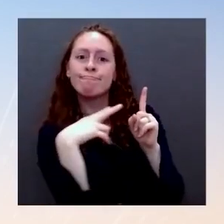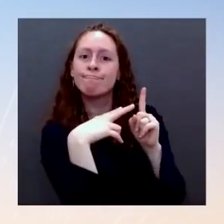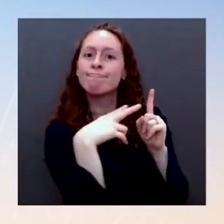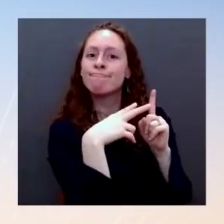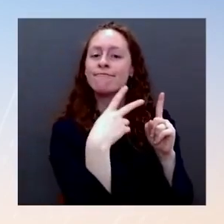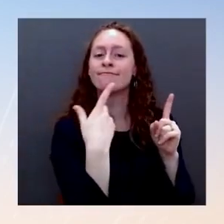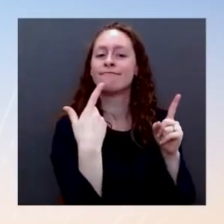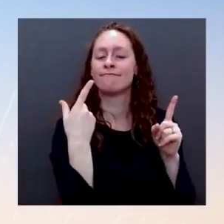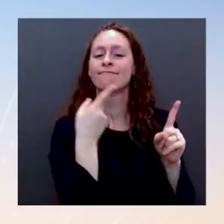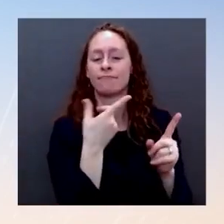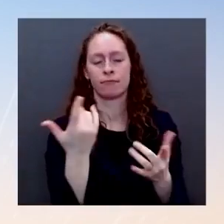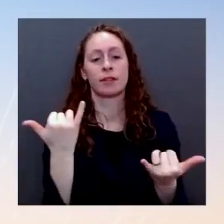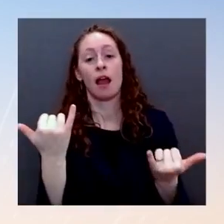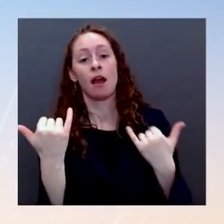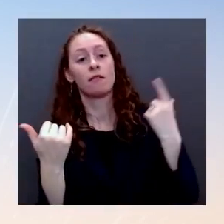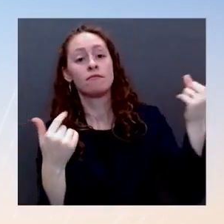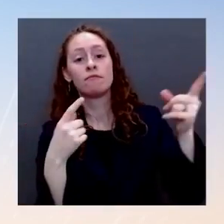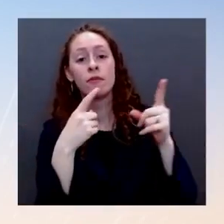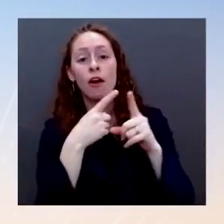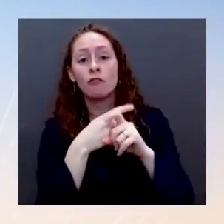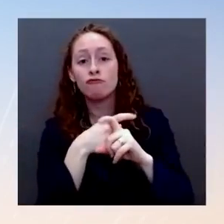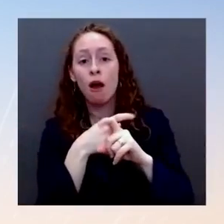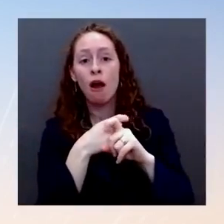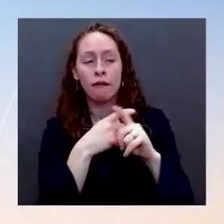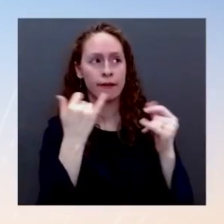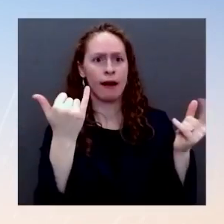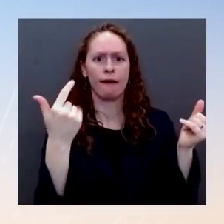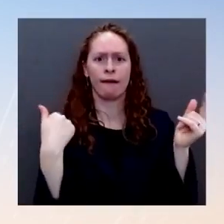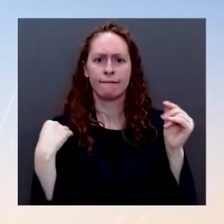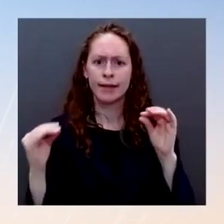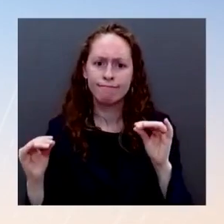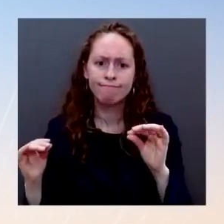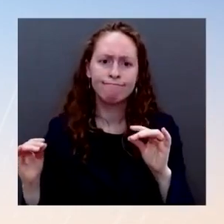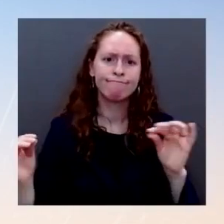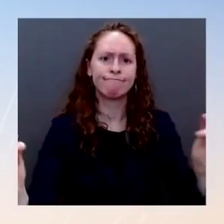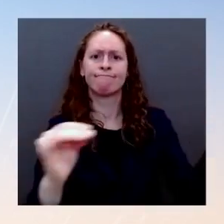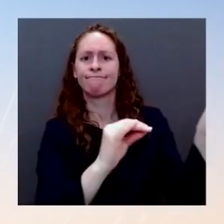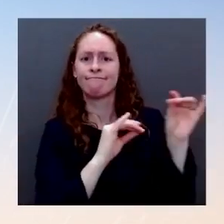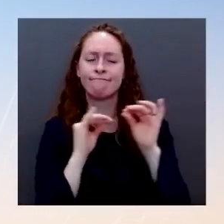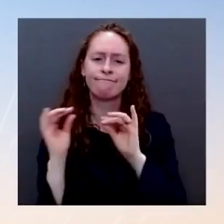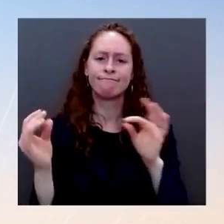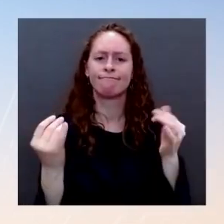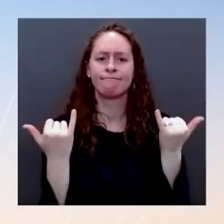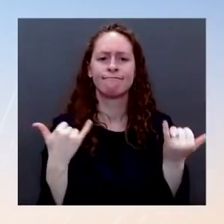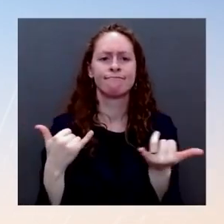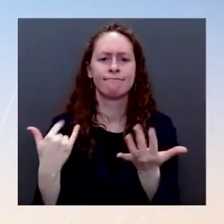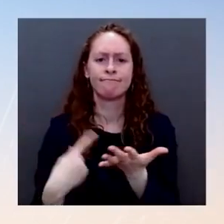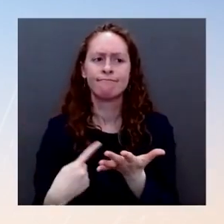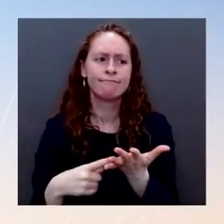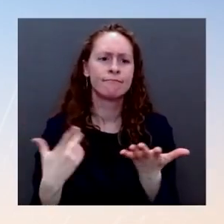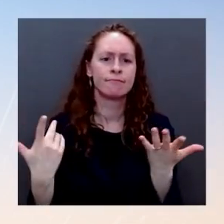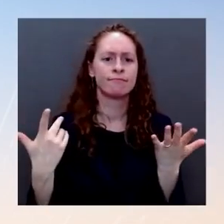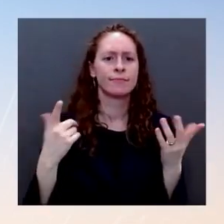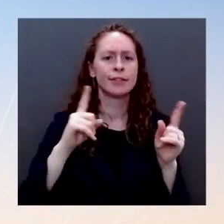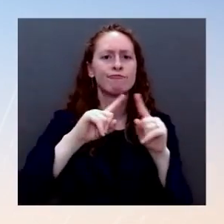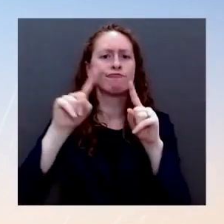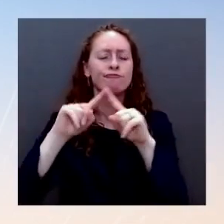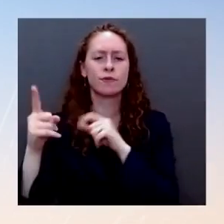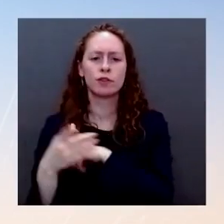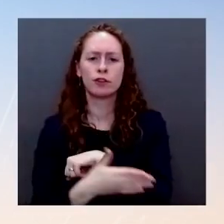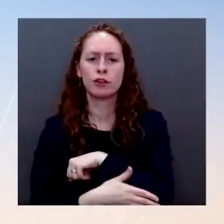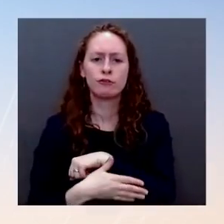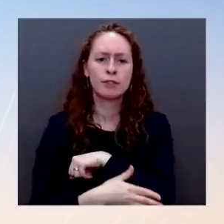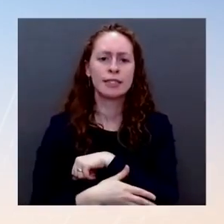modest progress in talks last week, and we hope to build on that this week. What is clear is that if we do not soon reach an understanding on mutual return to compliance,